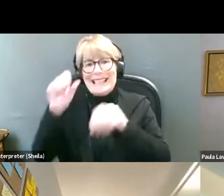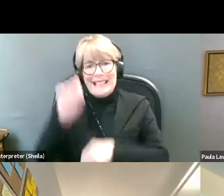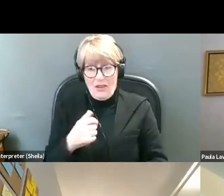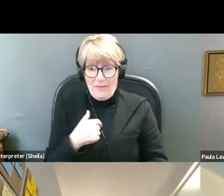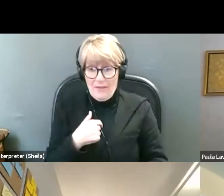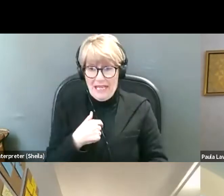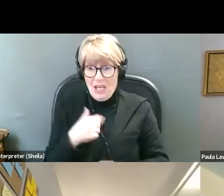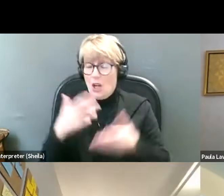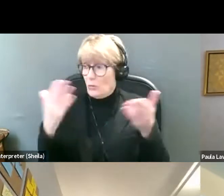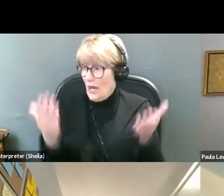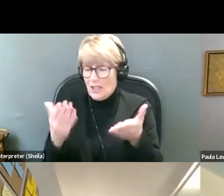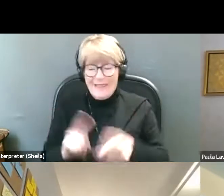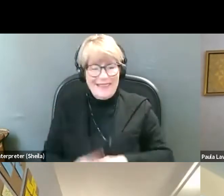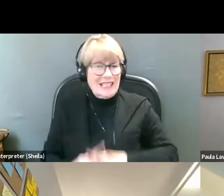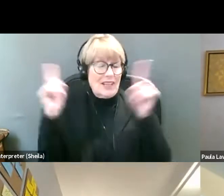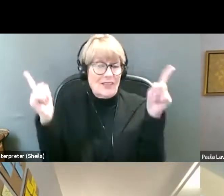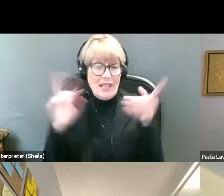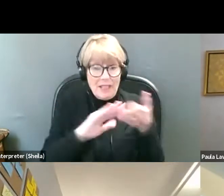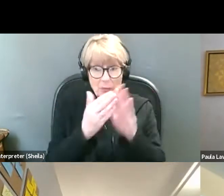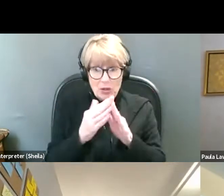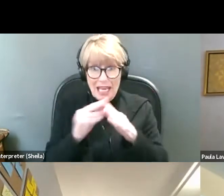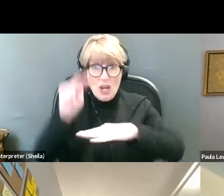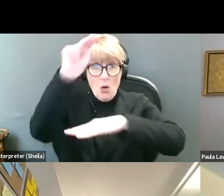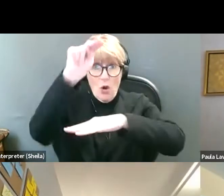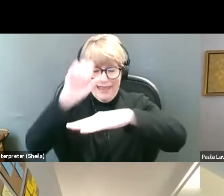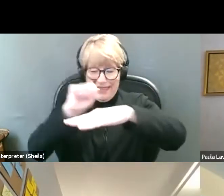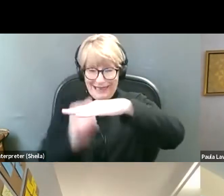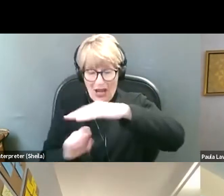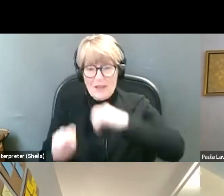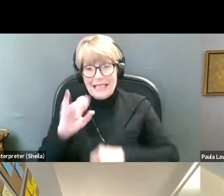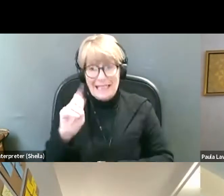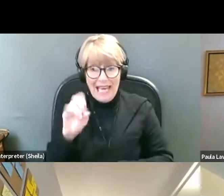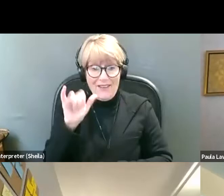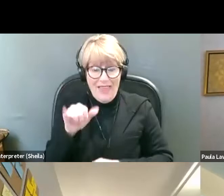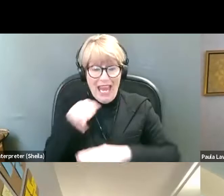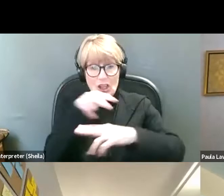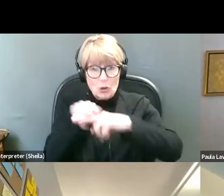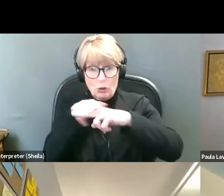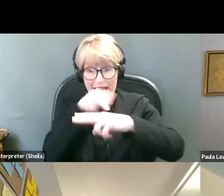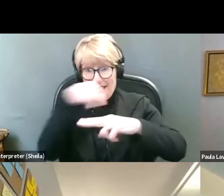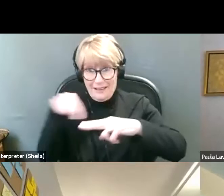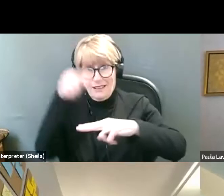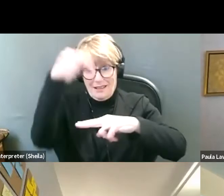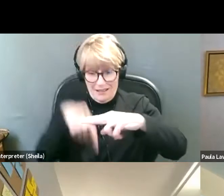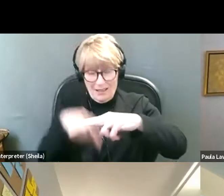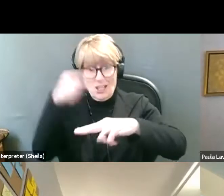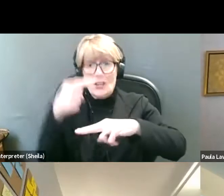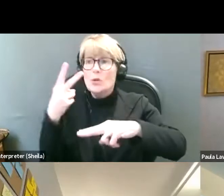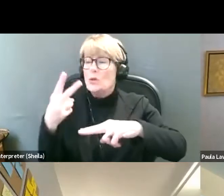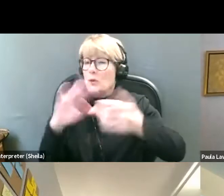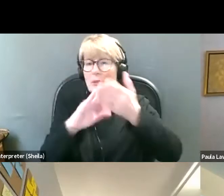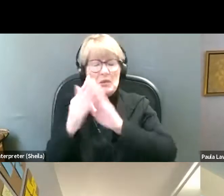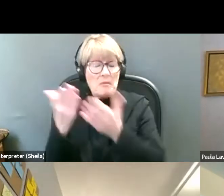a very big difference in the communities on the north and south side of that train track. Those two communities may decide